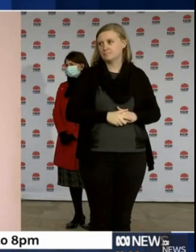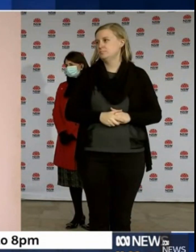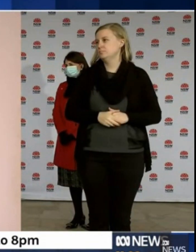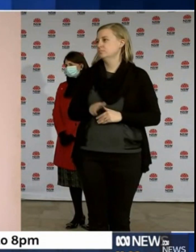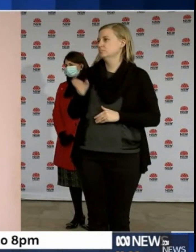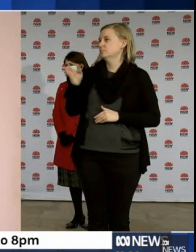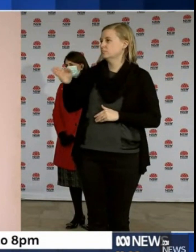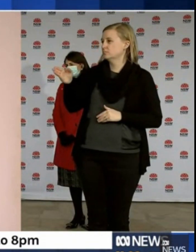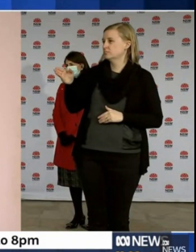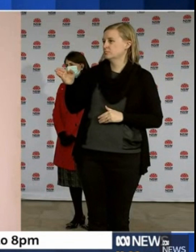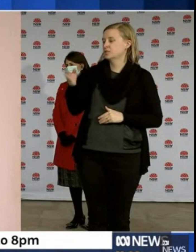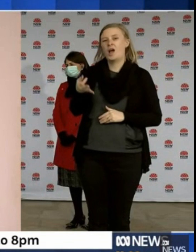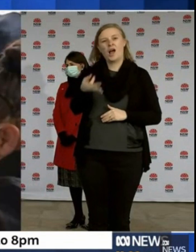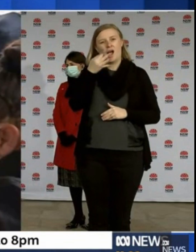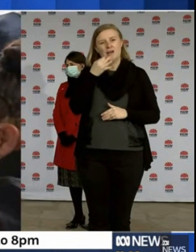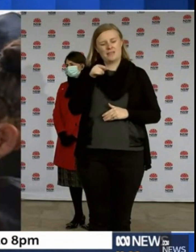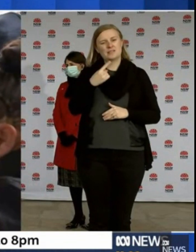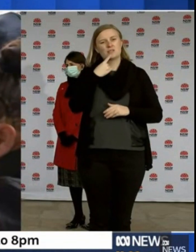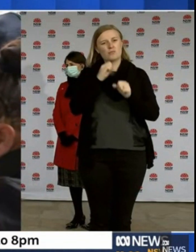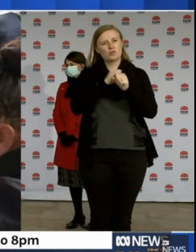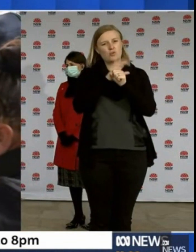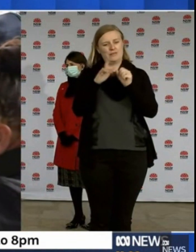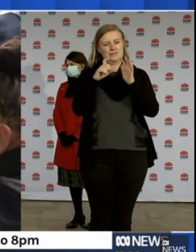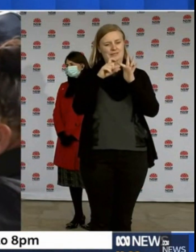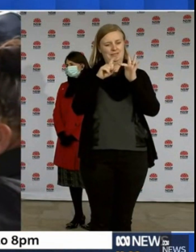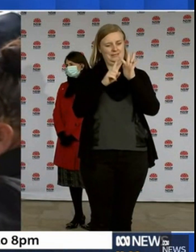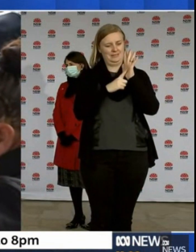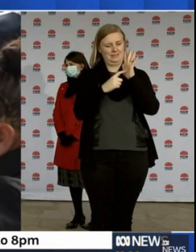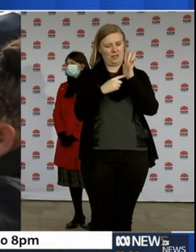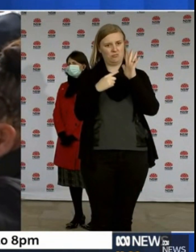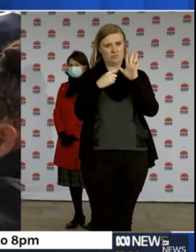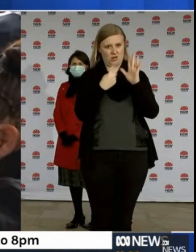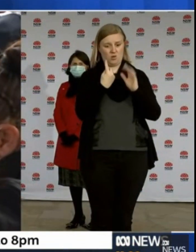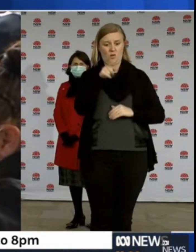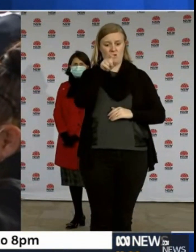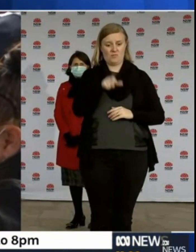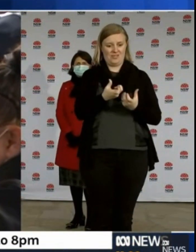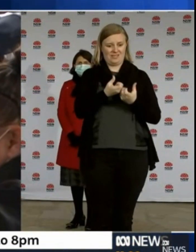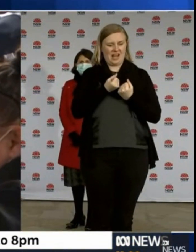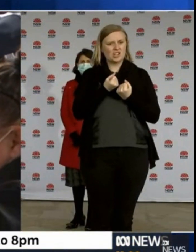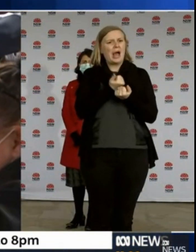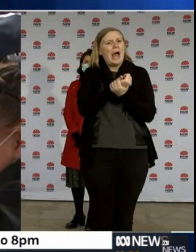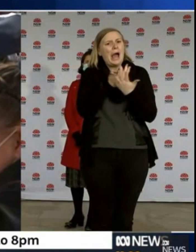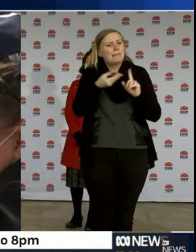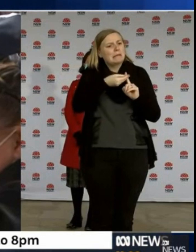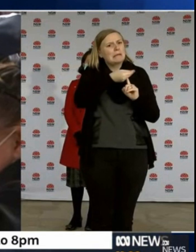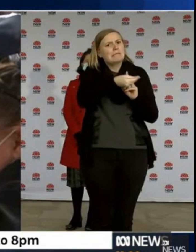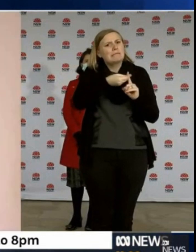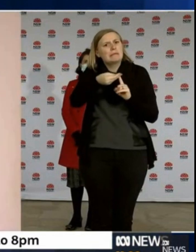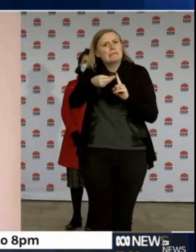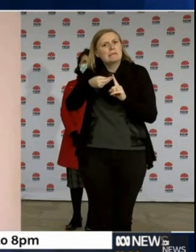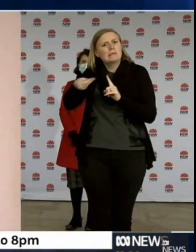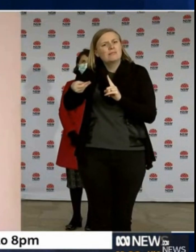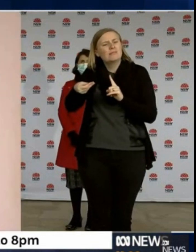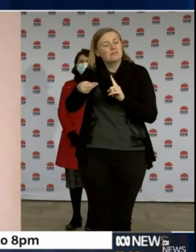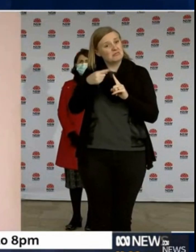this particular variant, how many are you seeing them infect? So one person infects how many people, and how does that compare to what we've previously seen? So